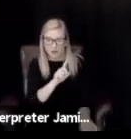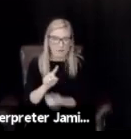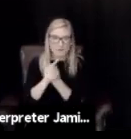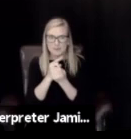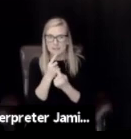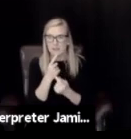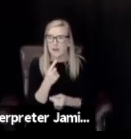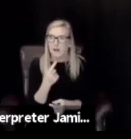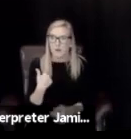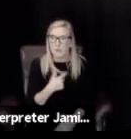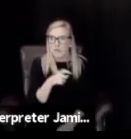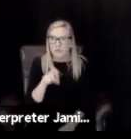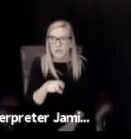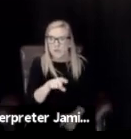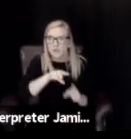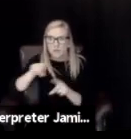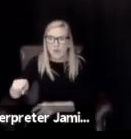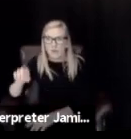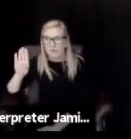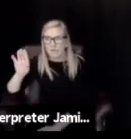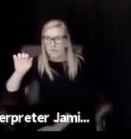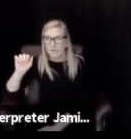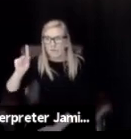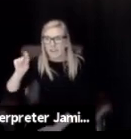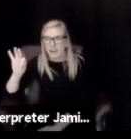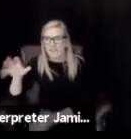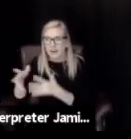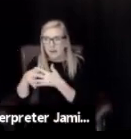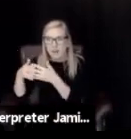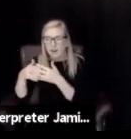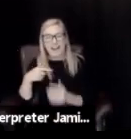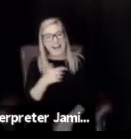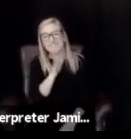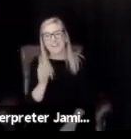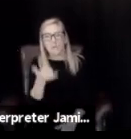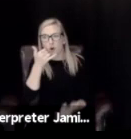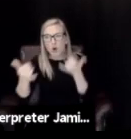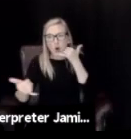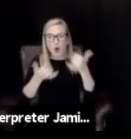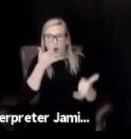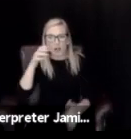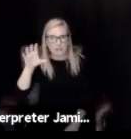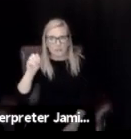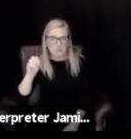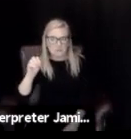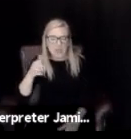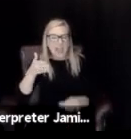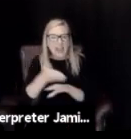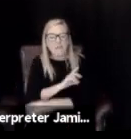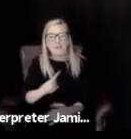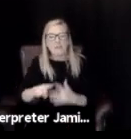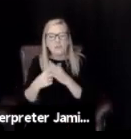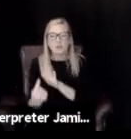America." That's how I got there. I've never really called on companies. It's just once you start putting yourself out